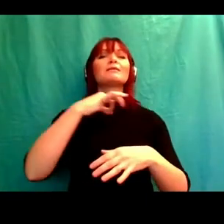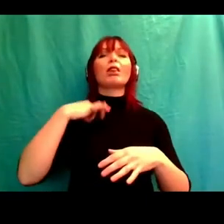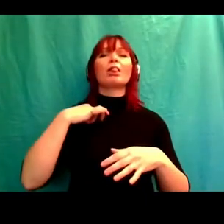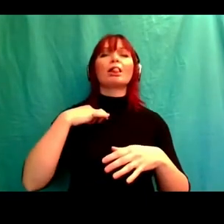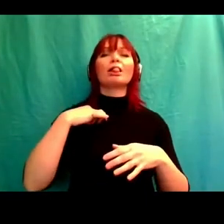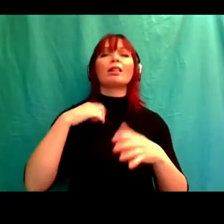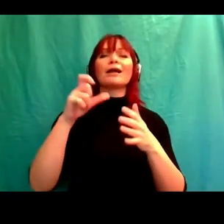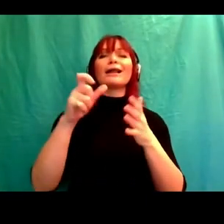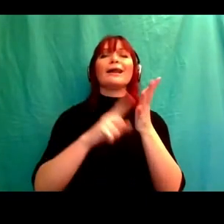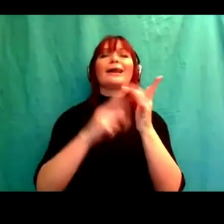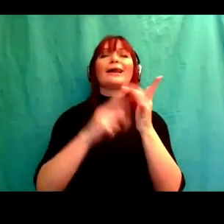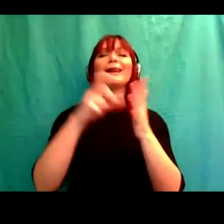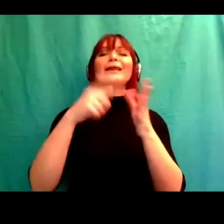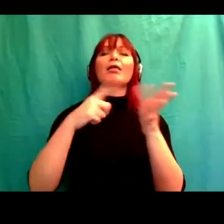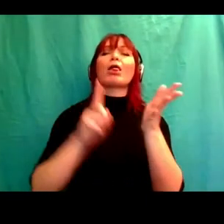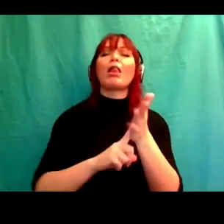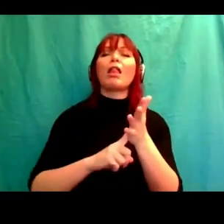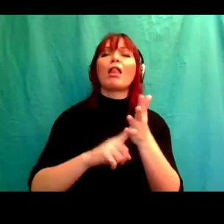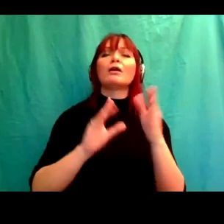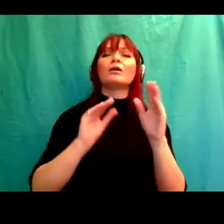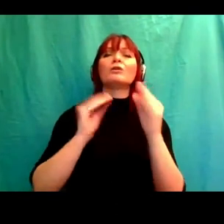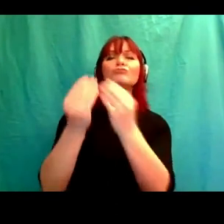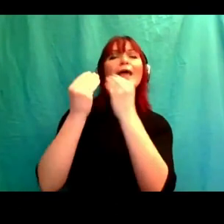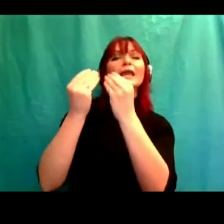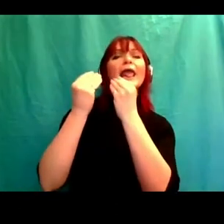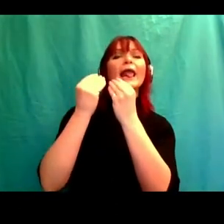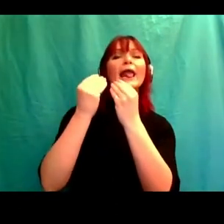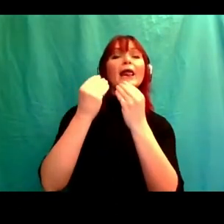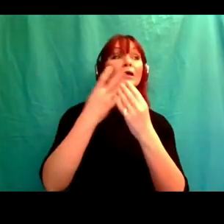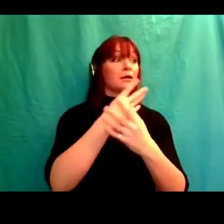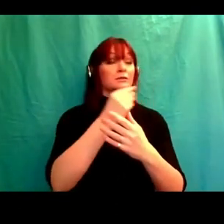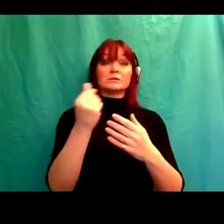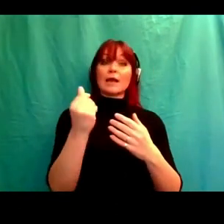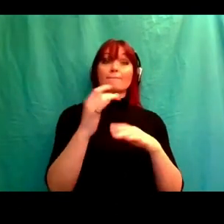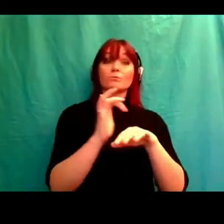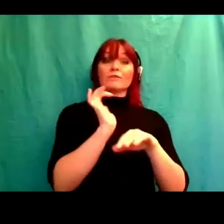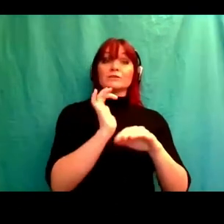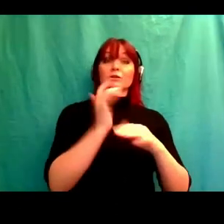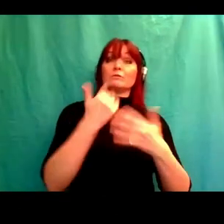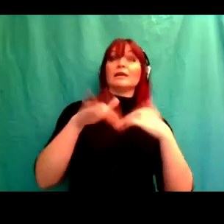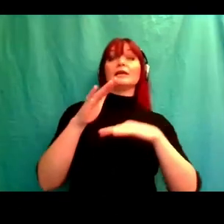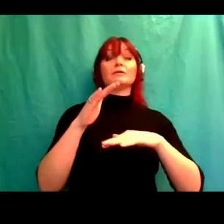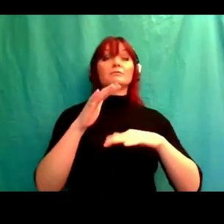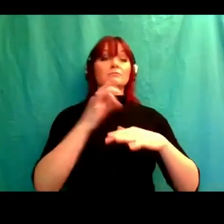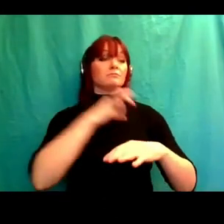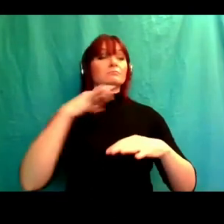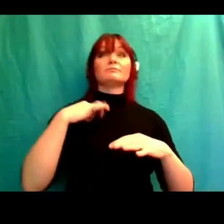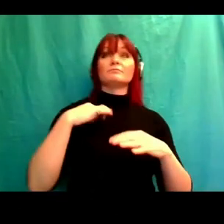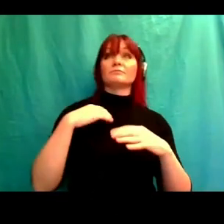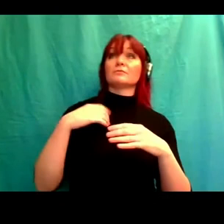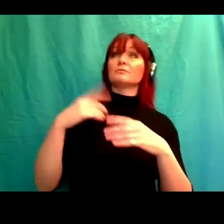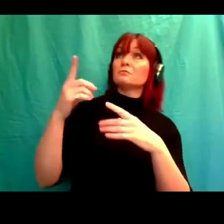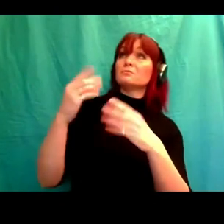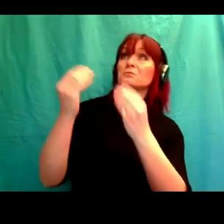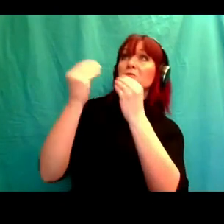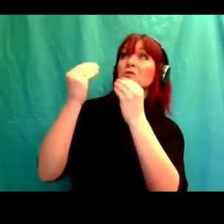number of clinicians who are still in training who say, it's just been assumed that I have to roll with the punches, that I won't be able to finish